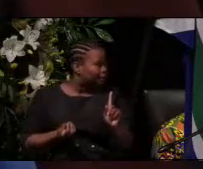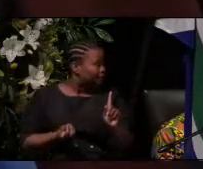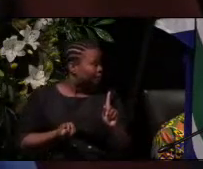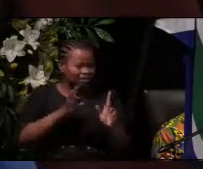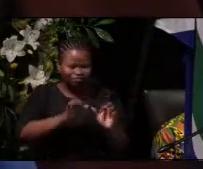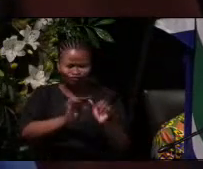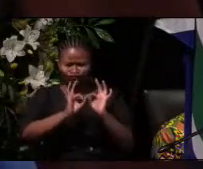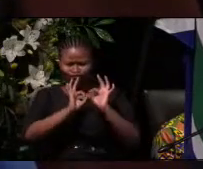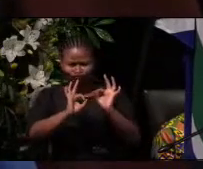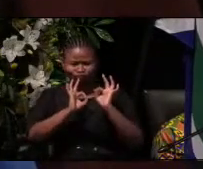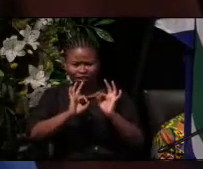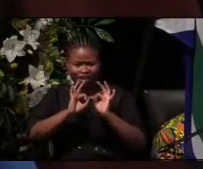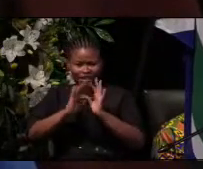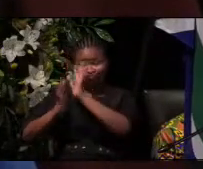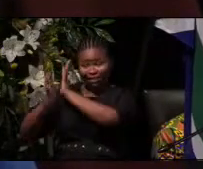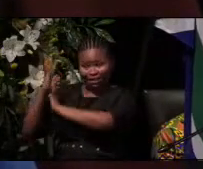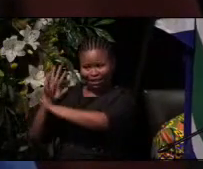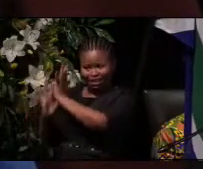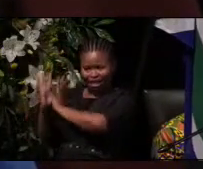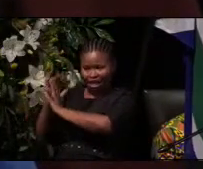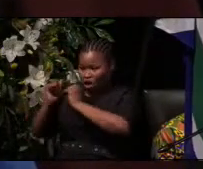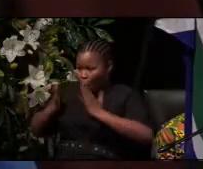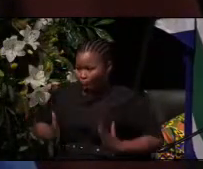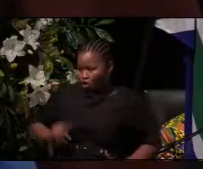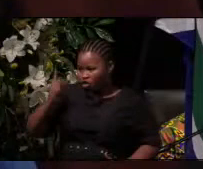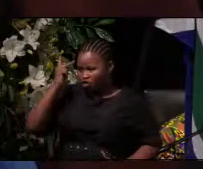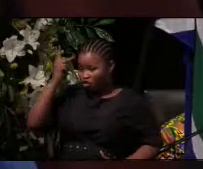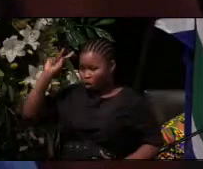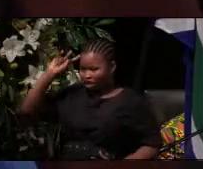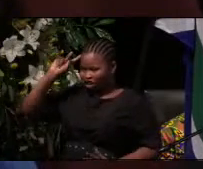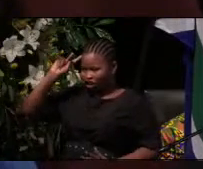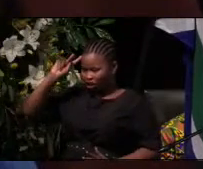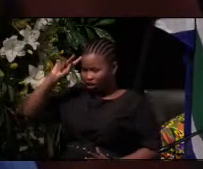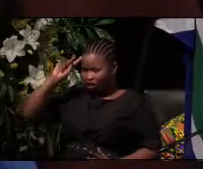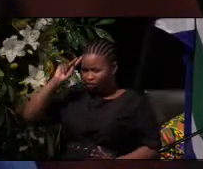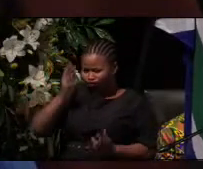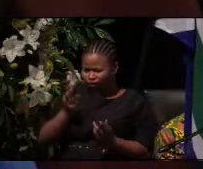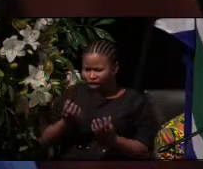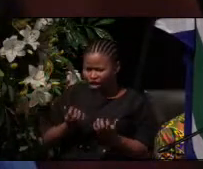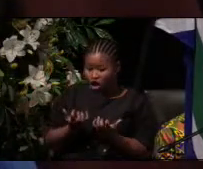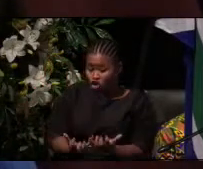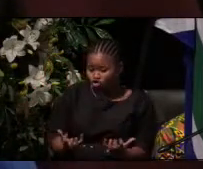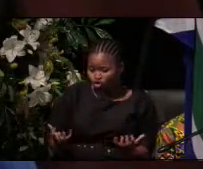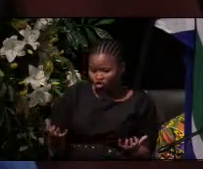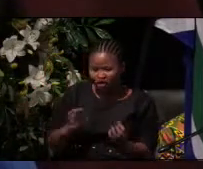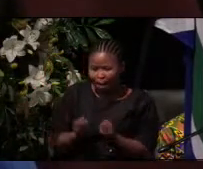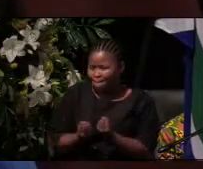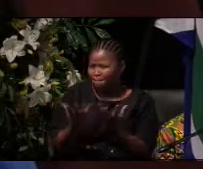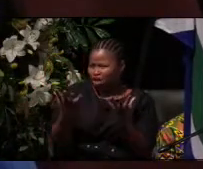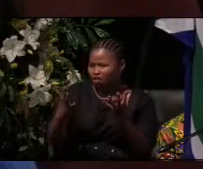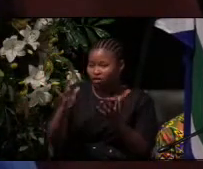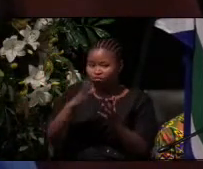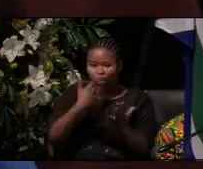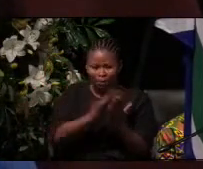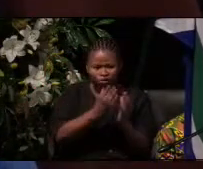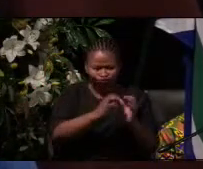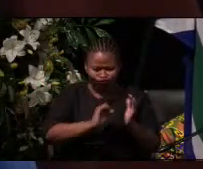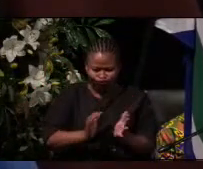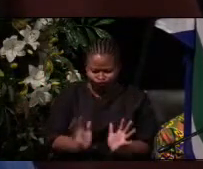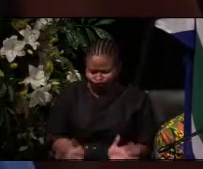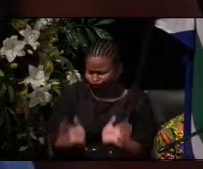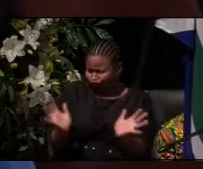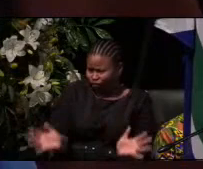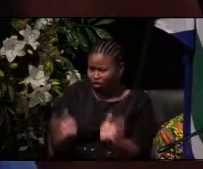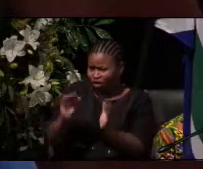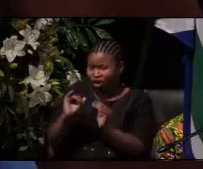history and body of knowledge and is a source of many of us that we must draw Courage from